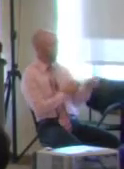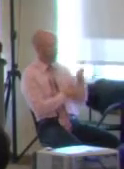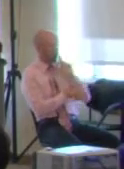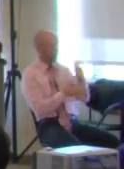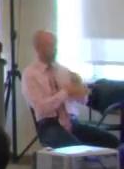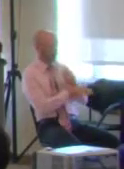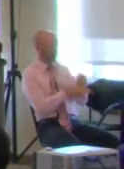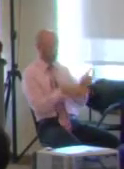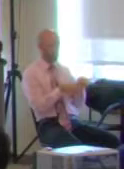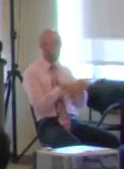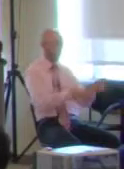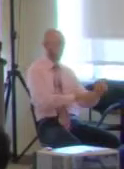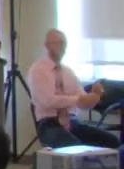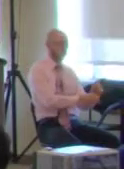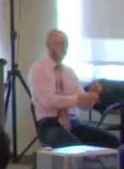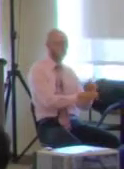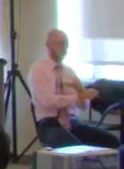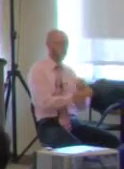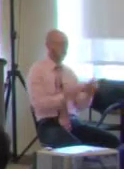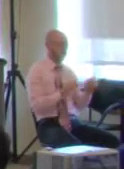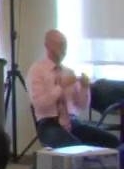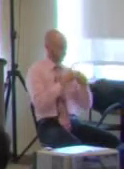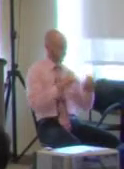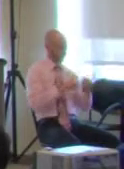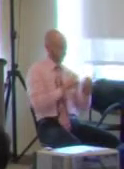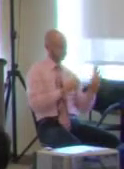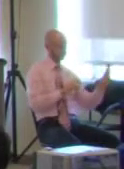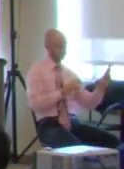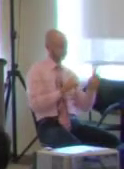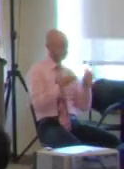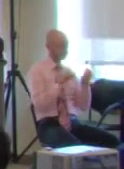effectively address their issues with reasonable accommodations.